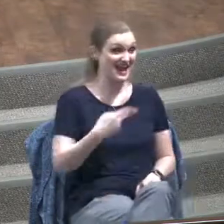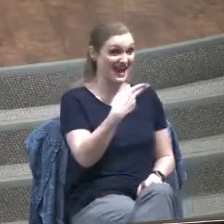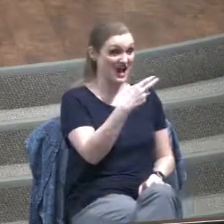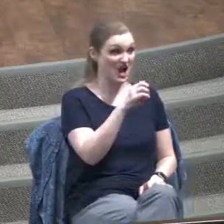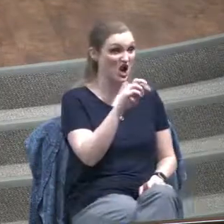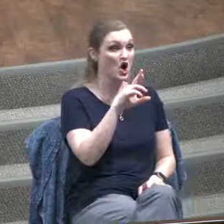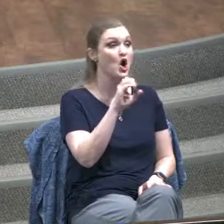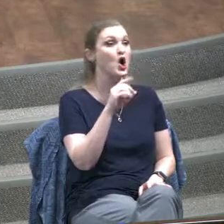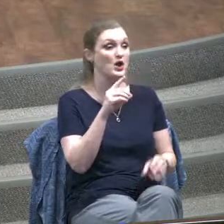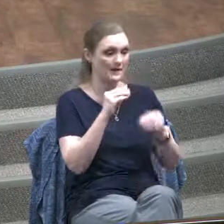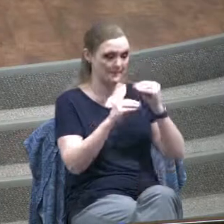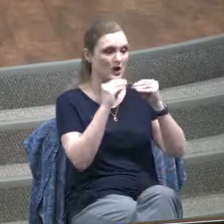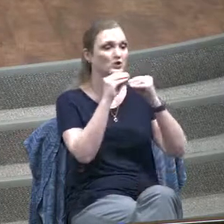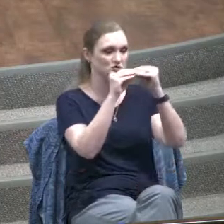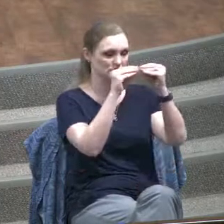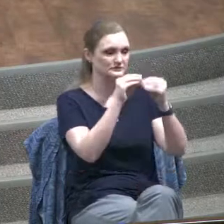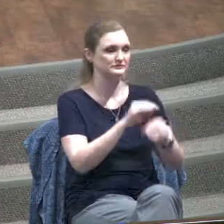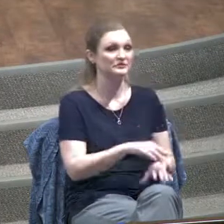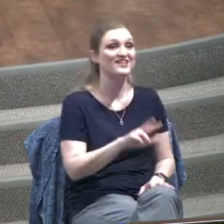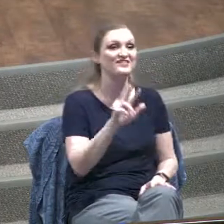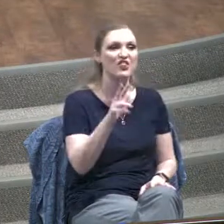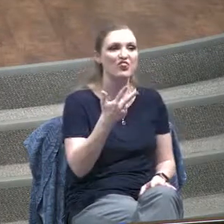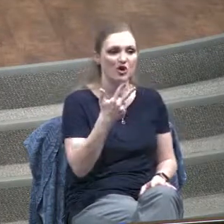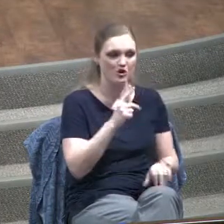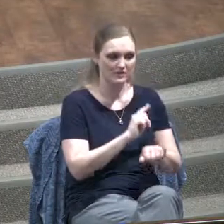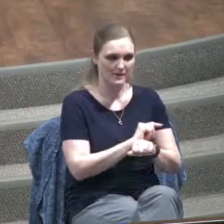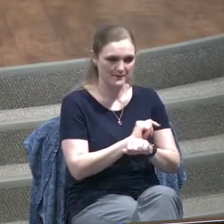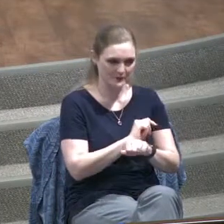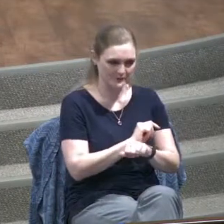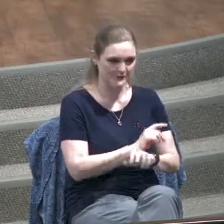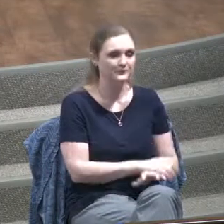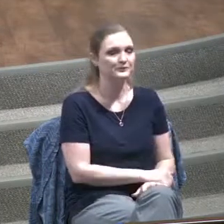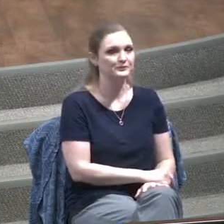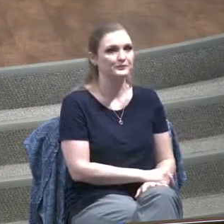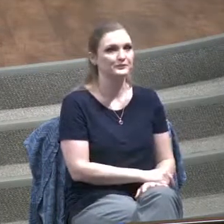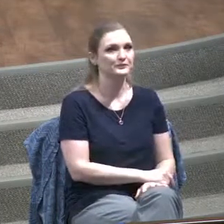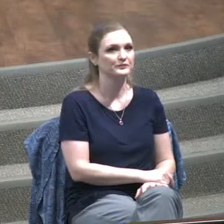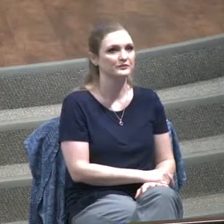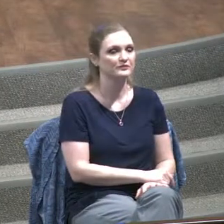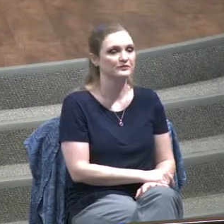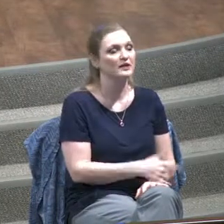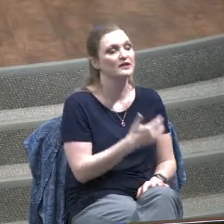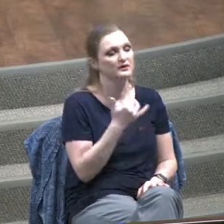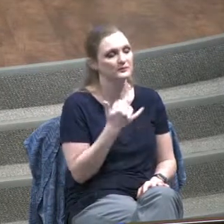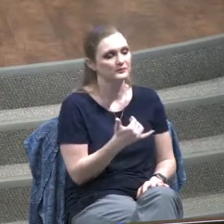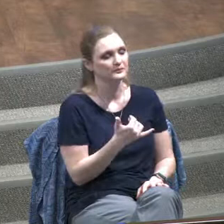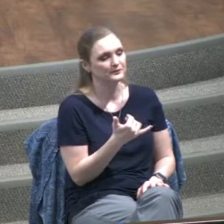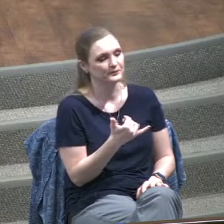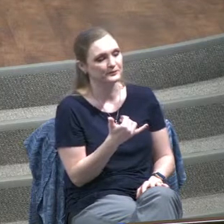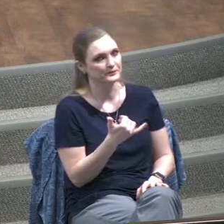third temple. I just wanted to show you that. Now,